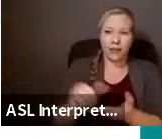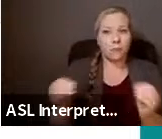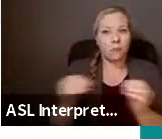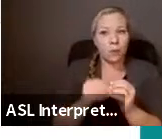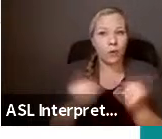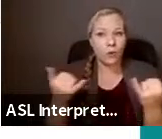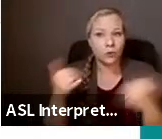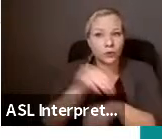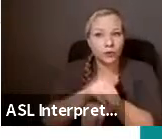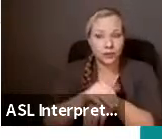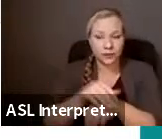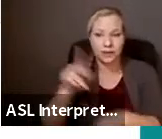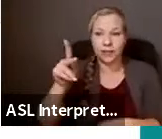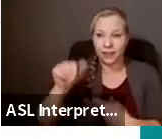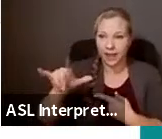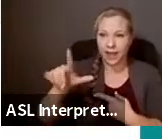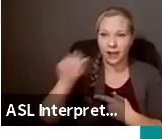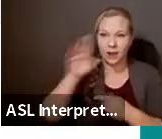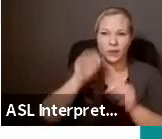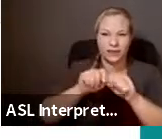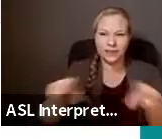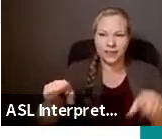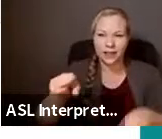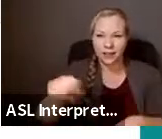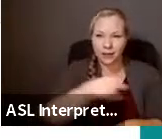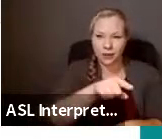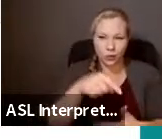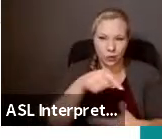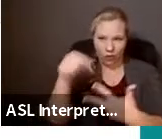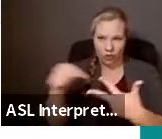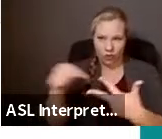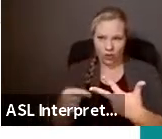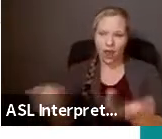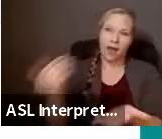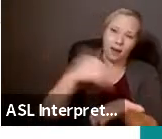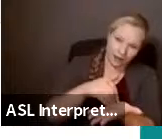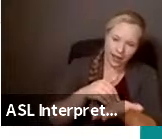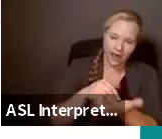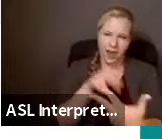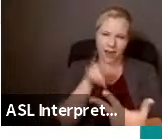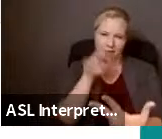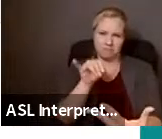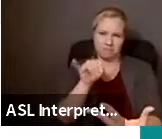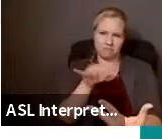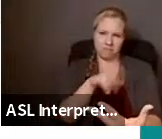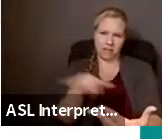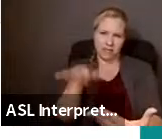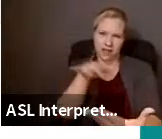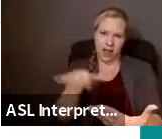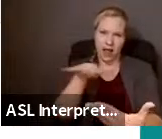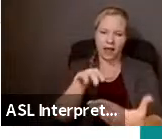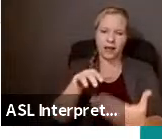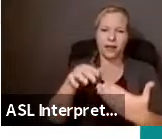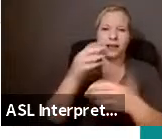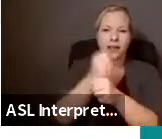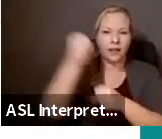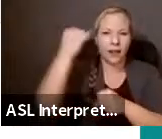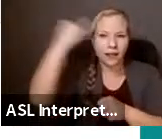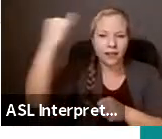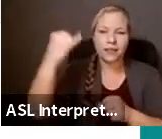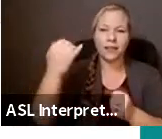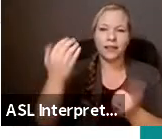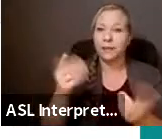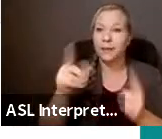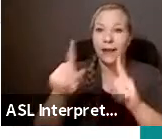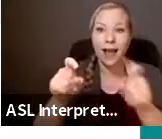going to send these to you again, so you have an opportunity to review those, ask some additional questions if you need